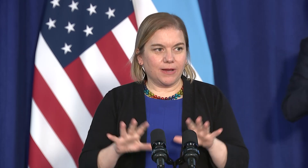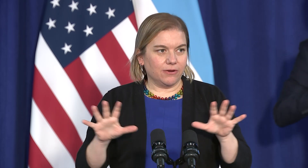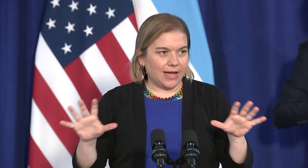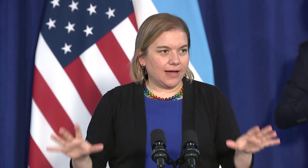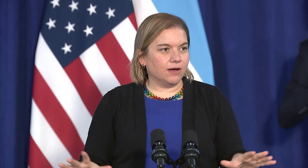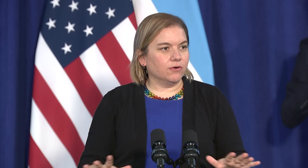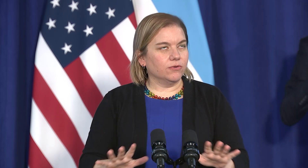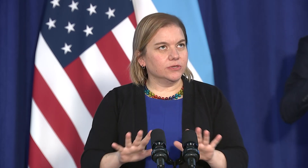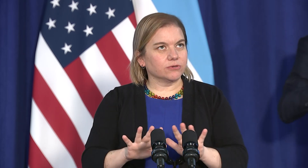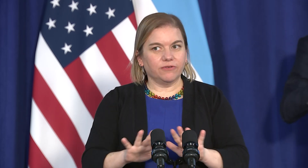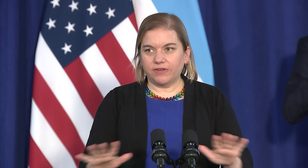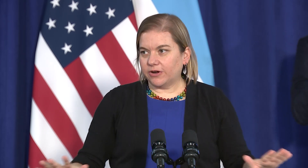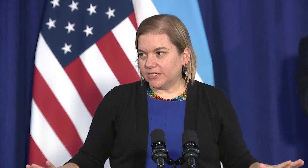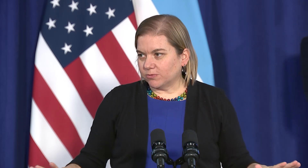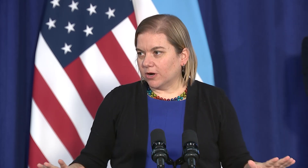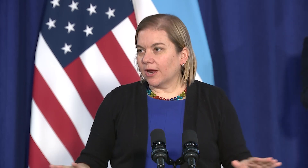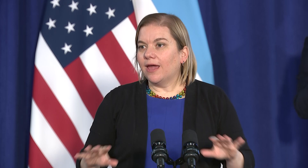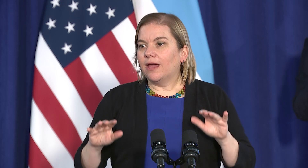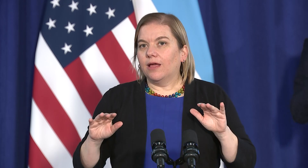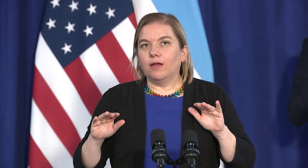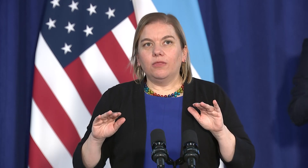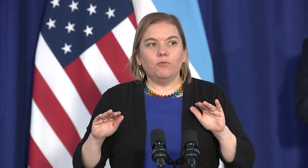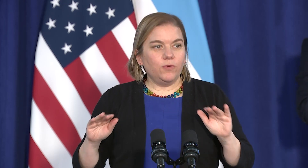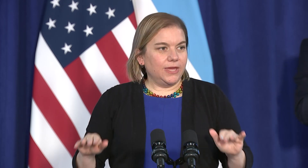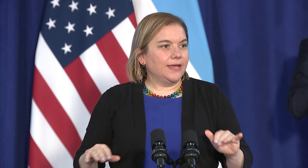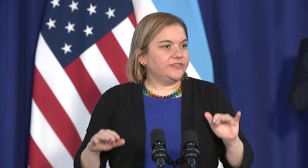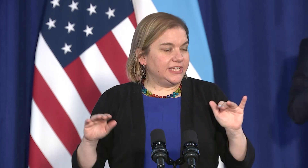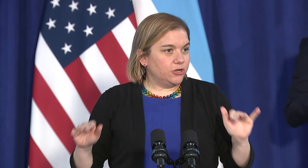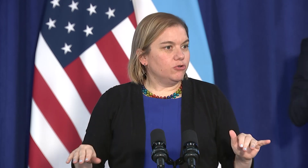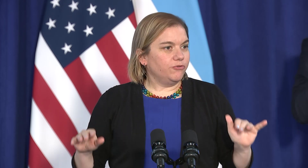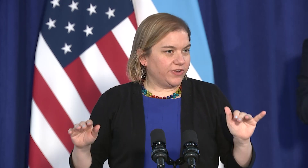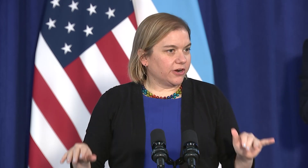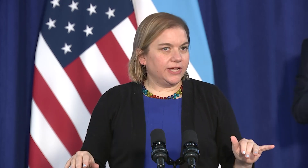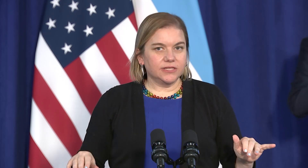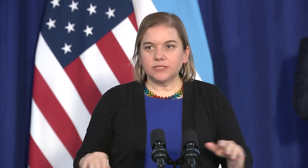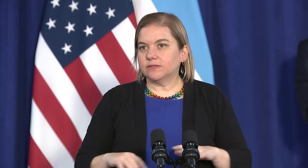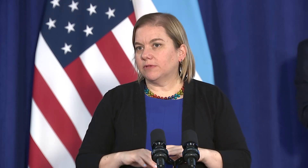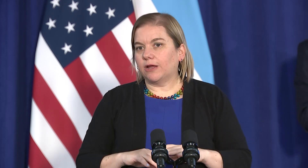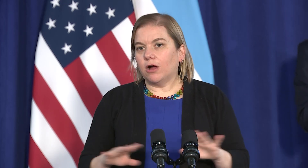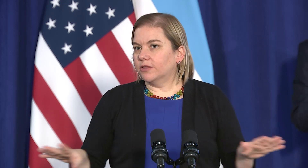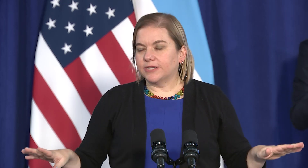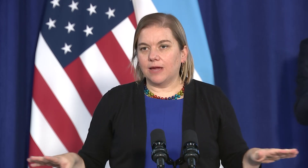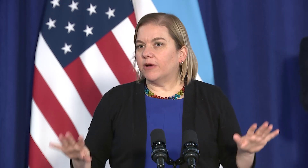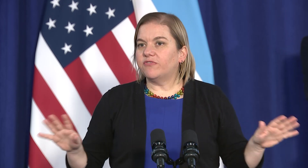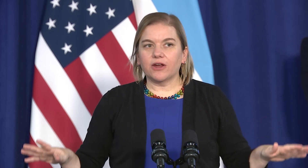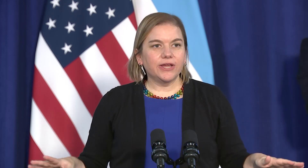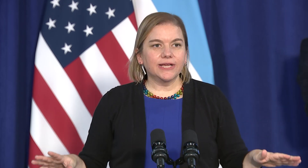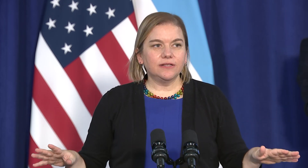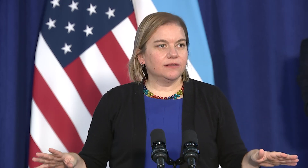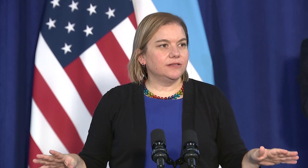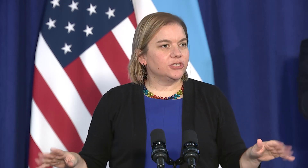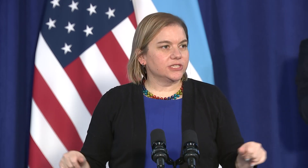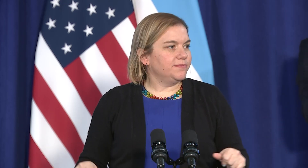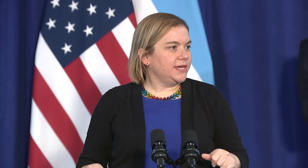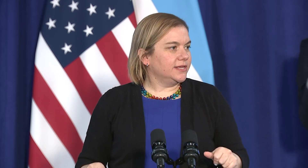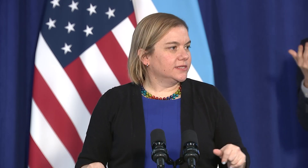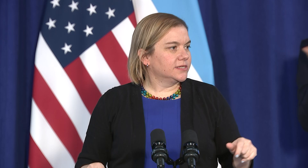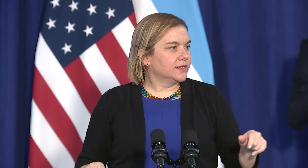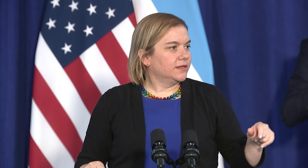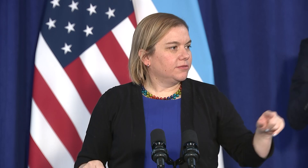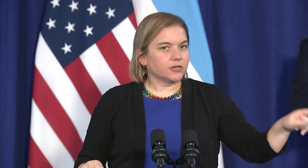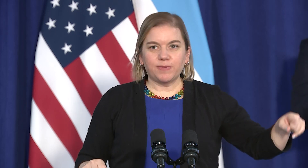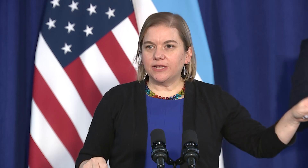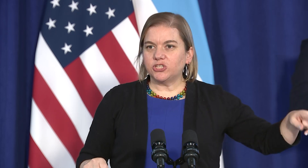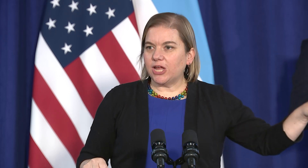everybody about how sort of variants work. We see new variants like all the time. A variant just